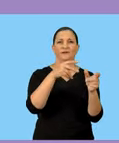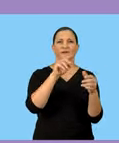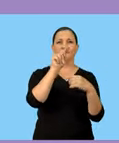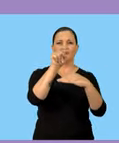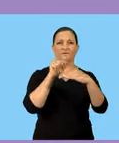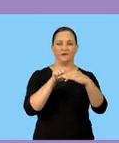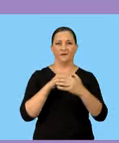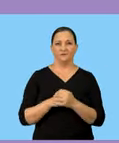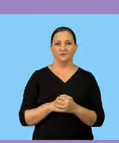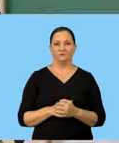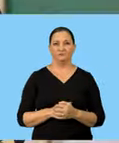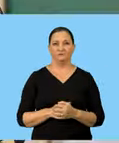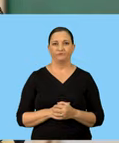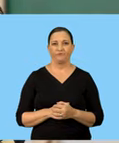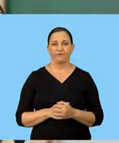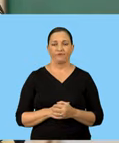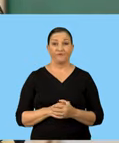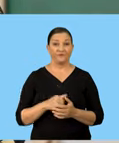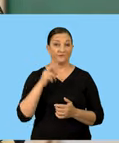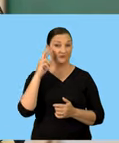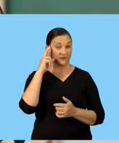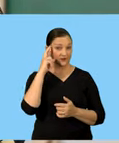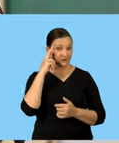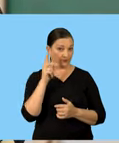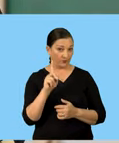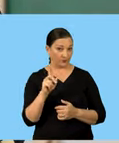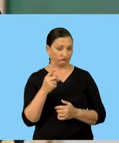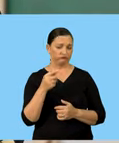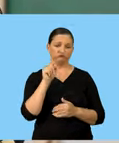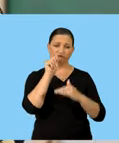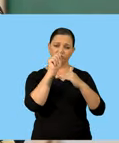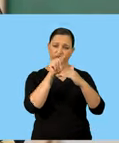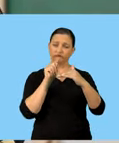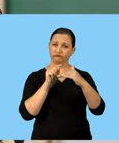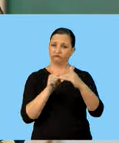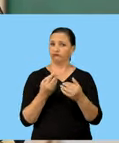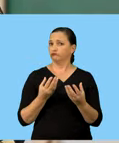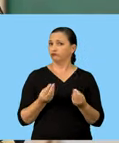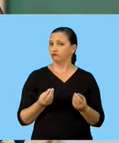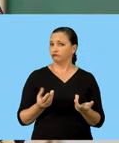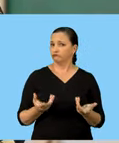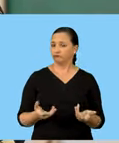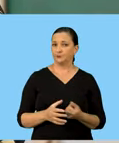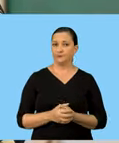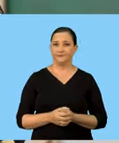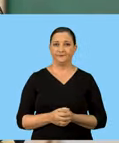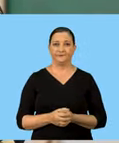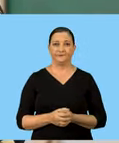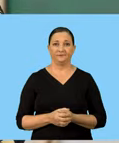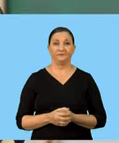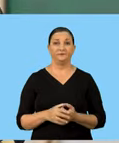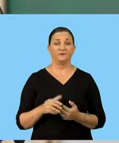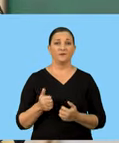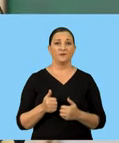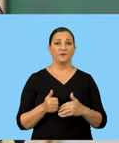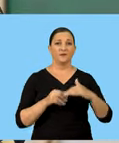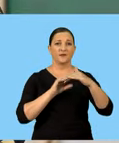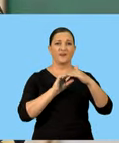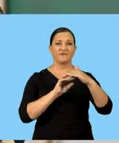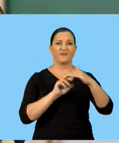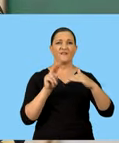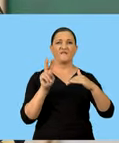monomial with a constant, remember, we are just going to divide the numbers and then leave